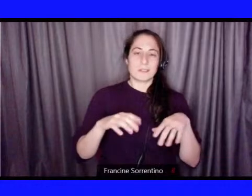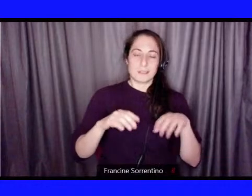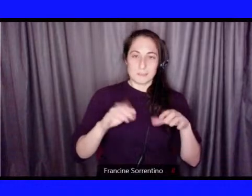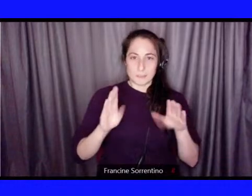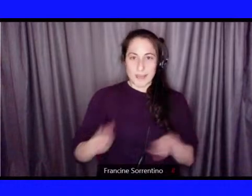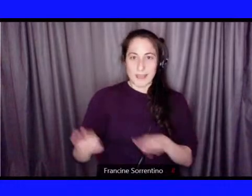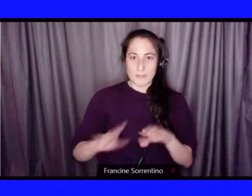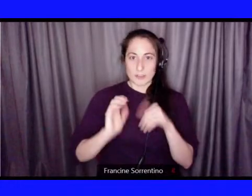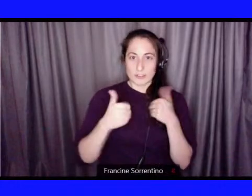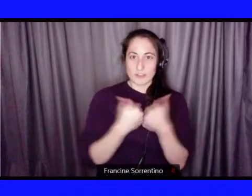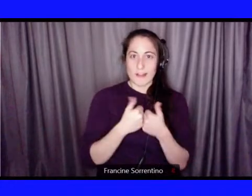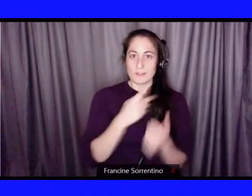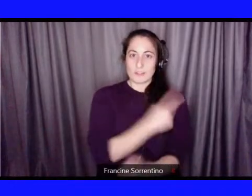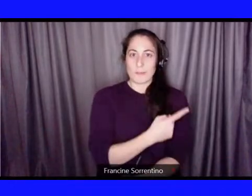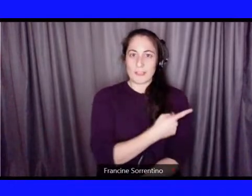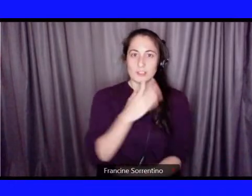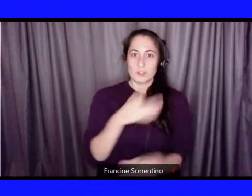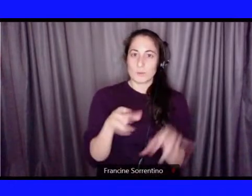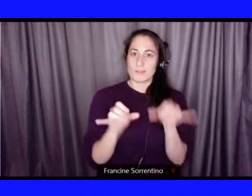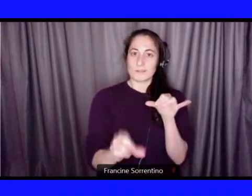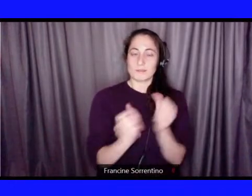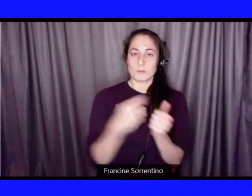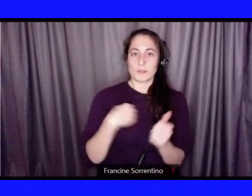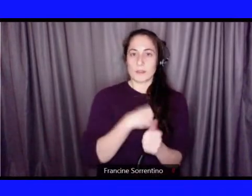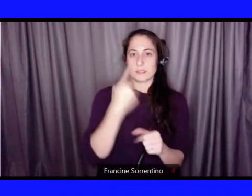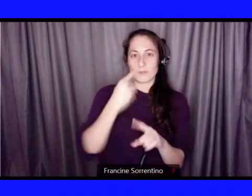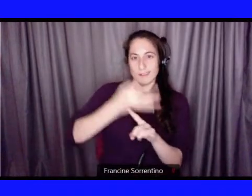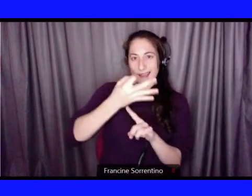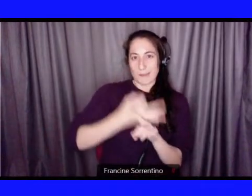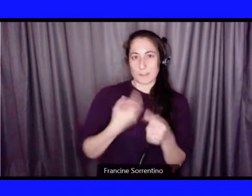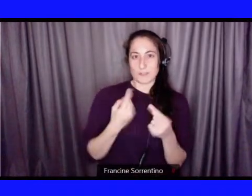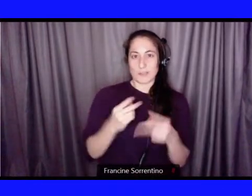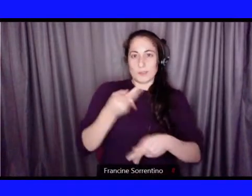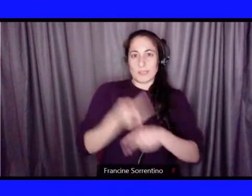Great. Okay, thank you.